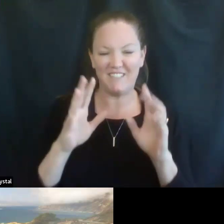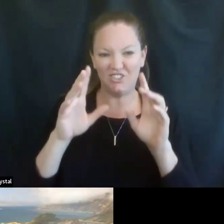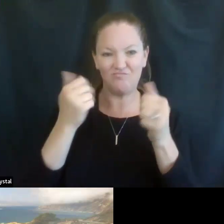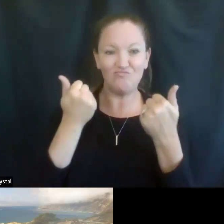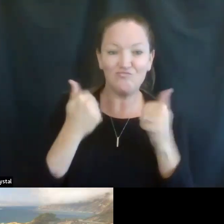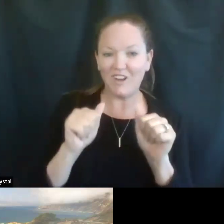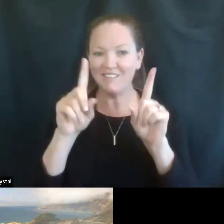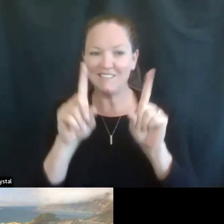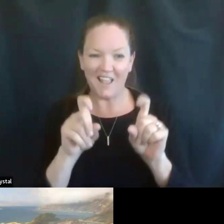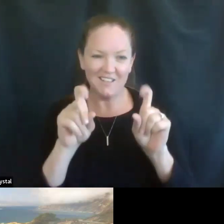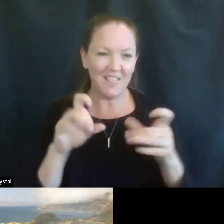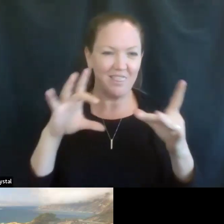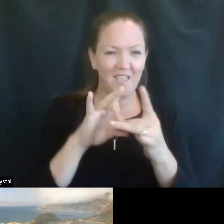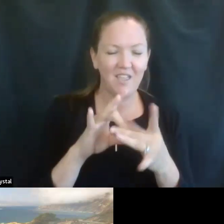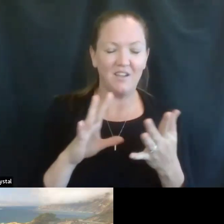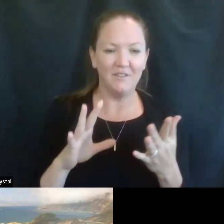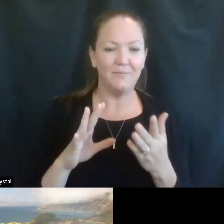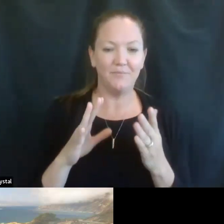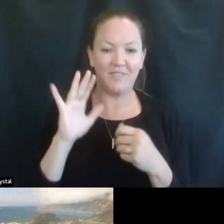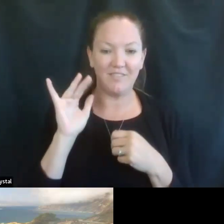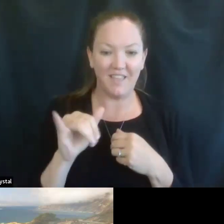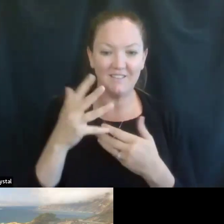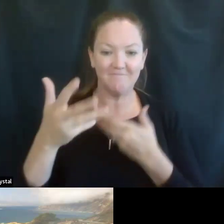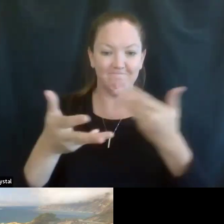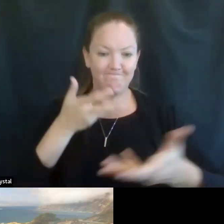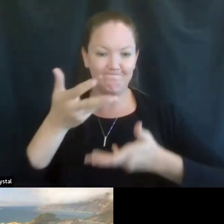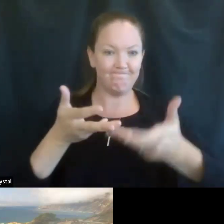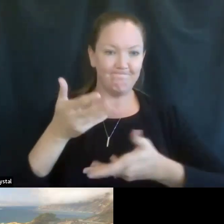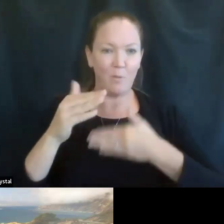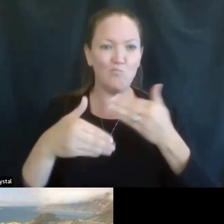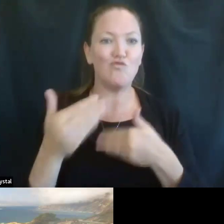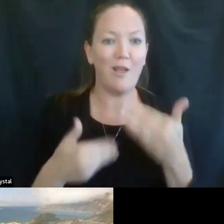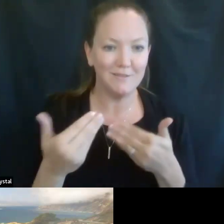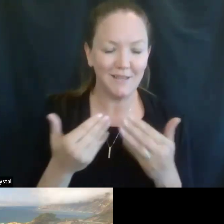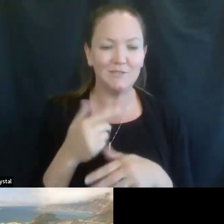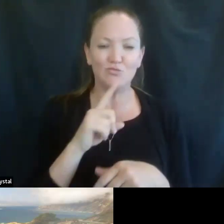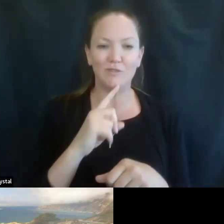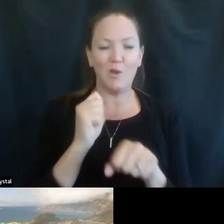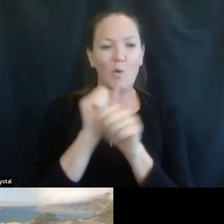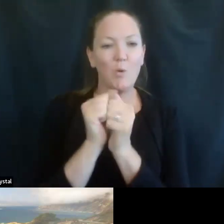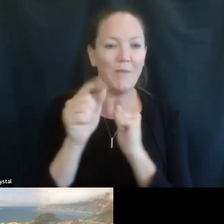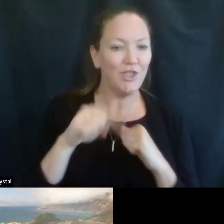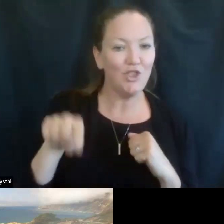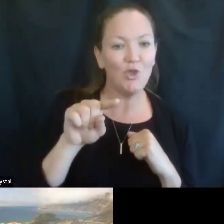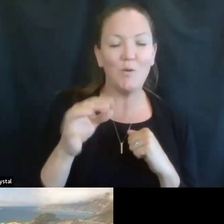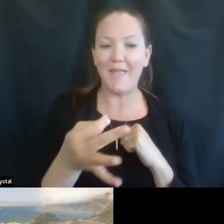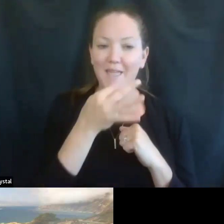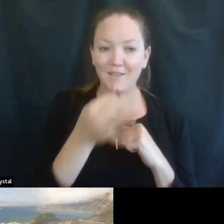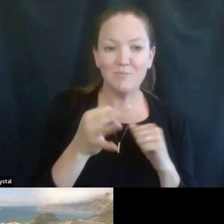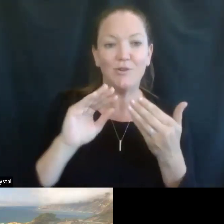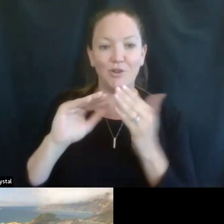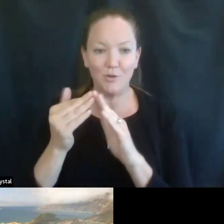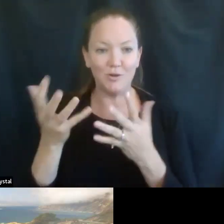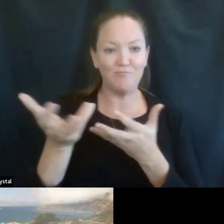we post it. This is an iterative process, and it's really working with you all, the experts and the community, to see how we